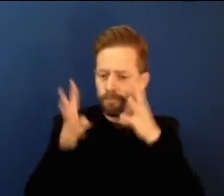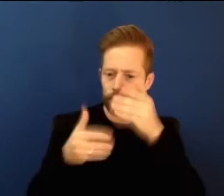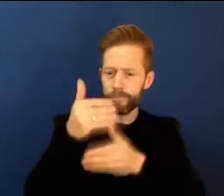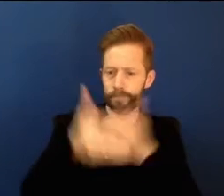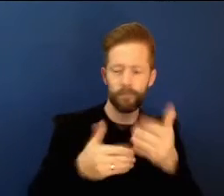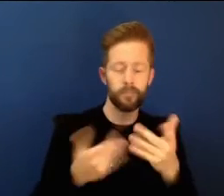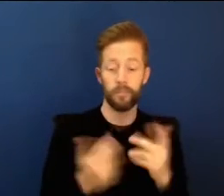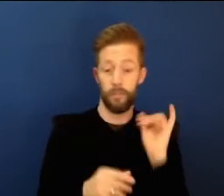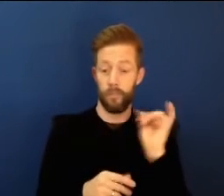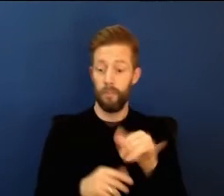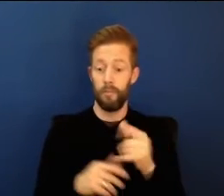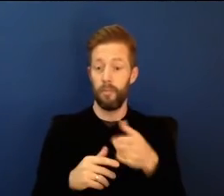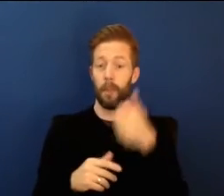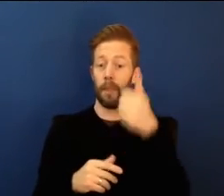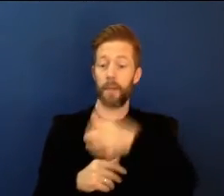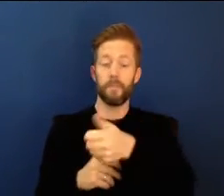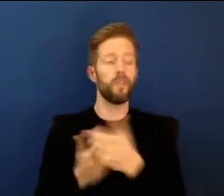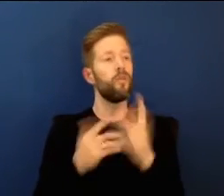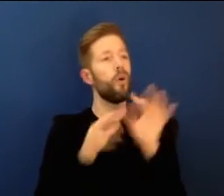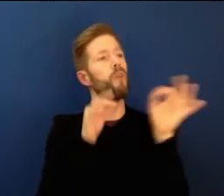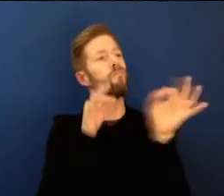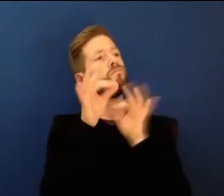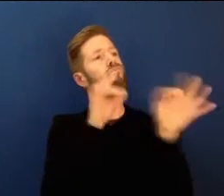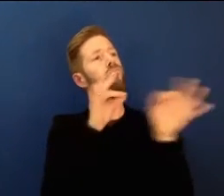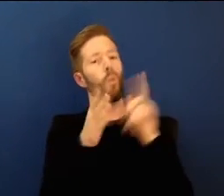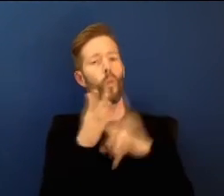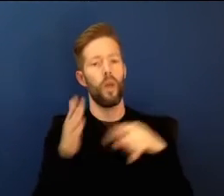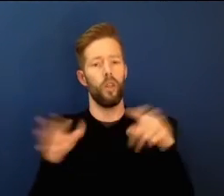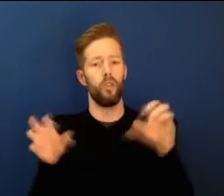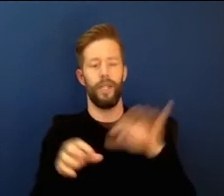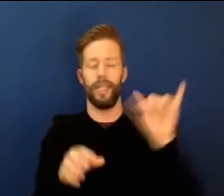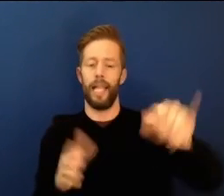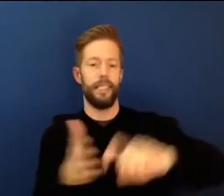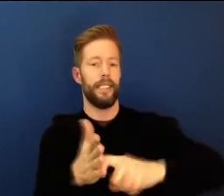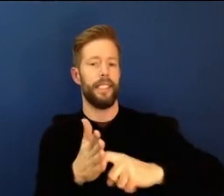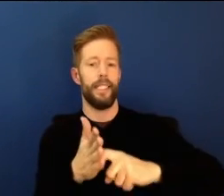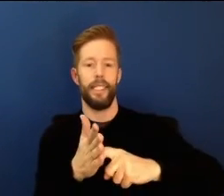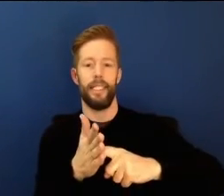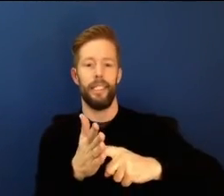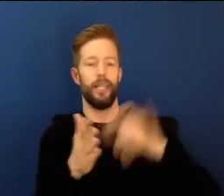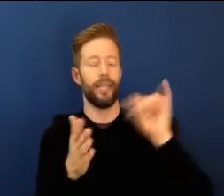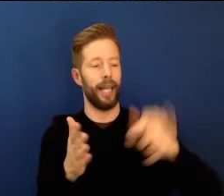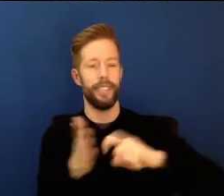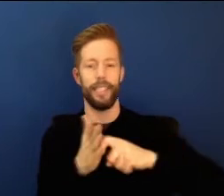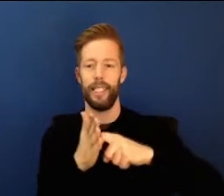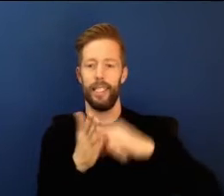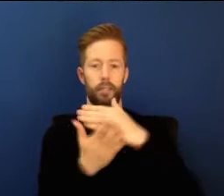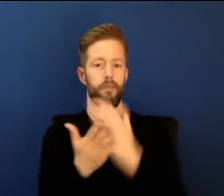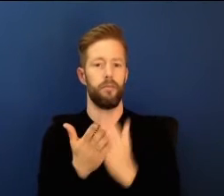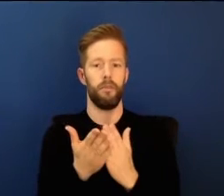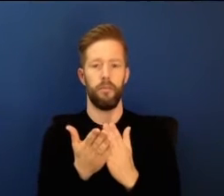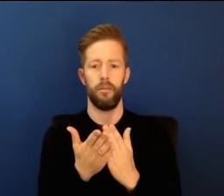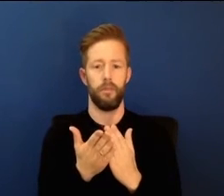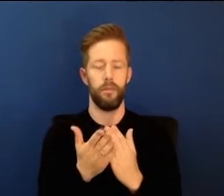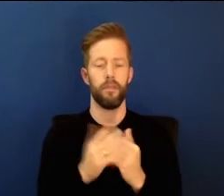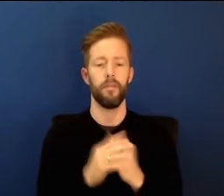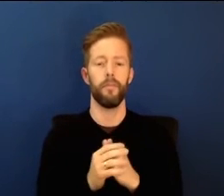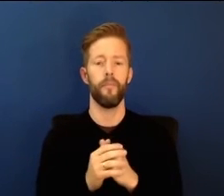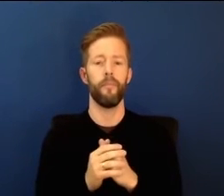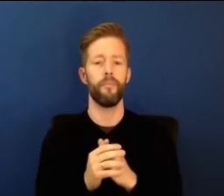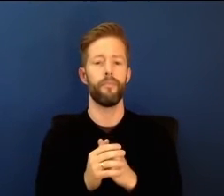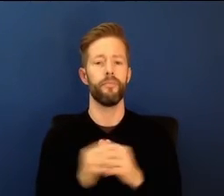algorithm. Mm-hmm. But for them, just being able to explain what they're doing, that's the key component. That's the key